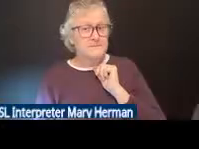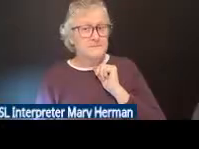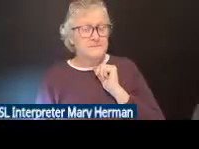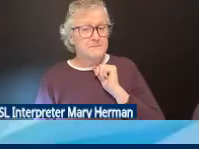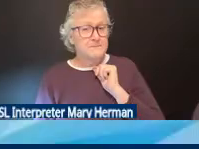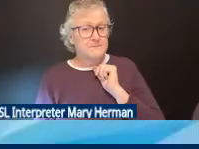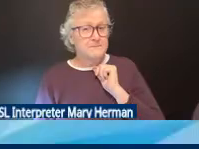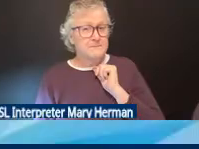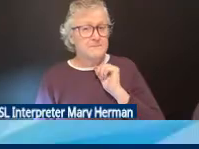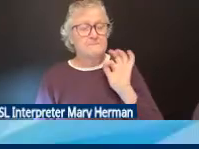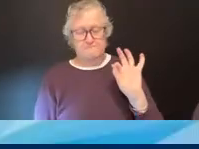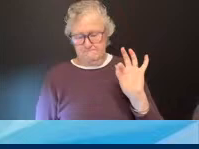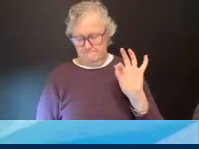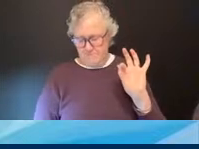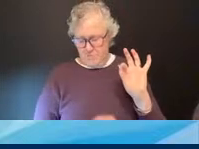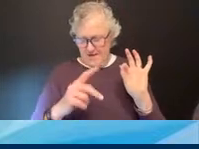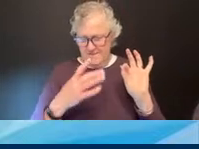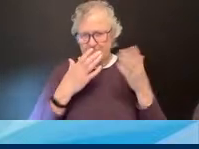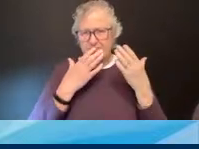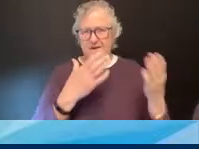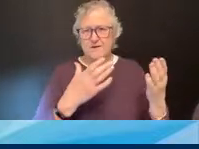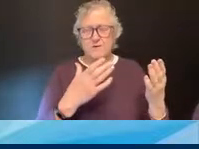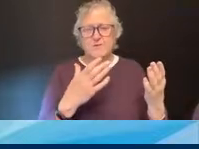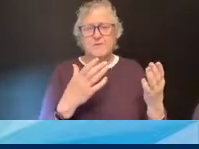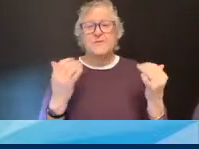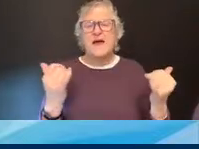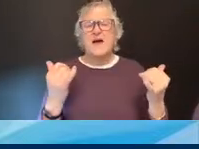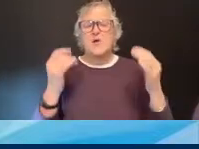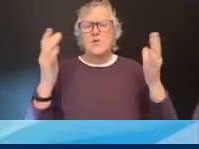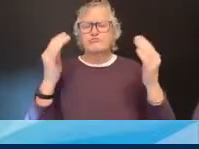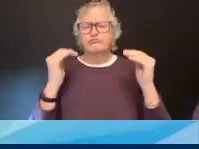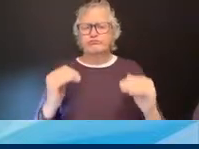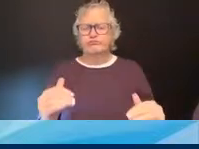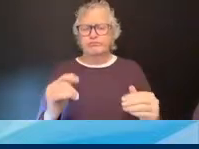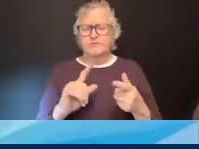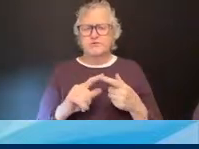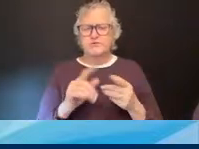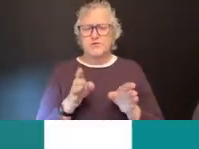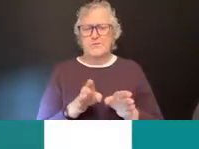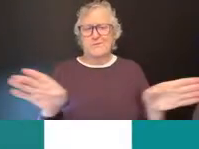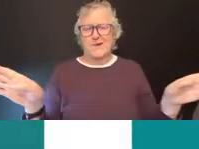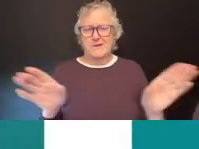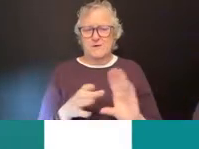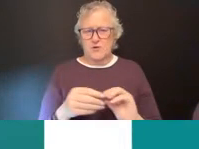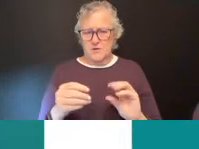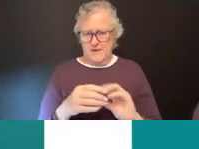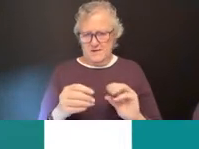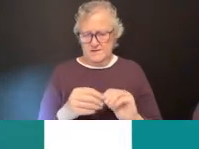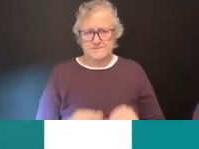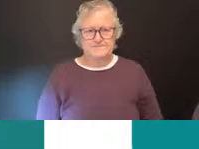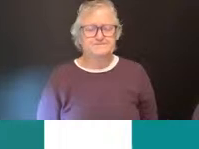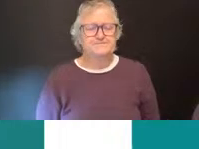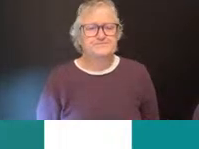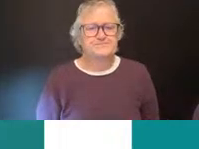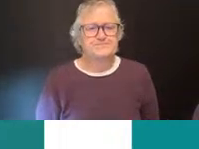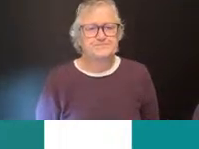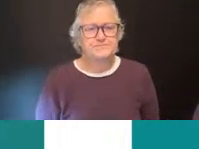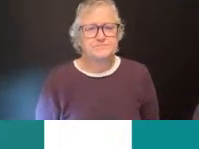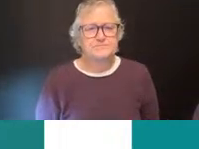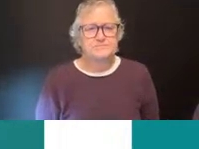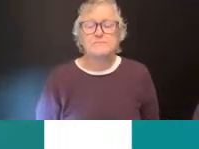Okay, thank you. So we're going to move on to public comment. So next slide. We have some ESG